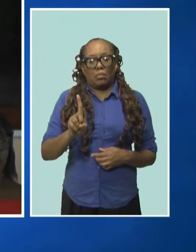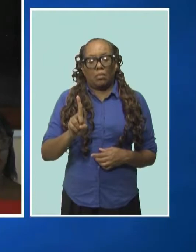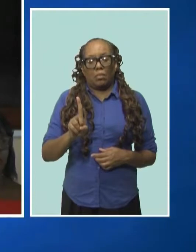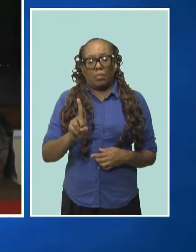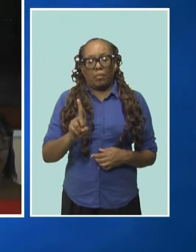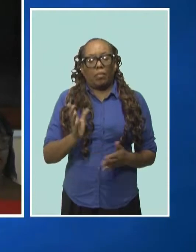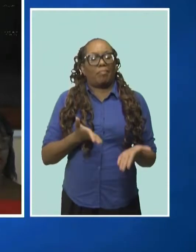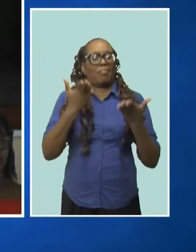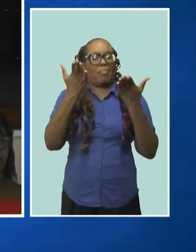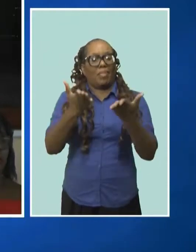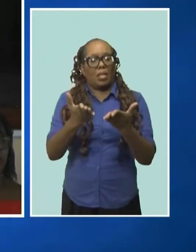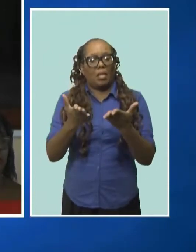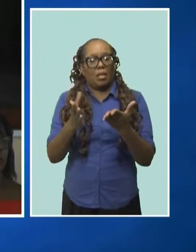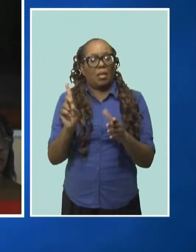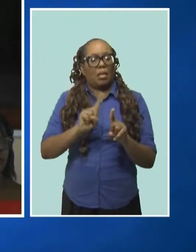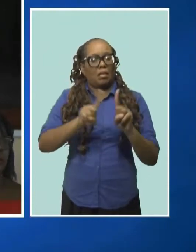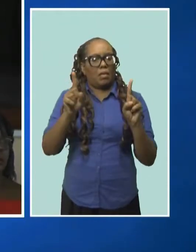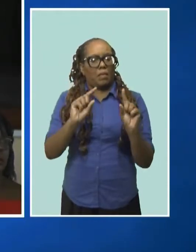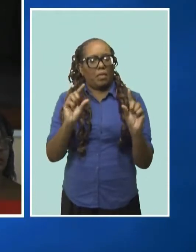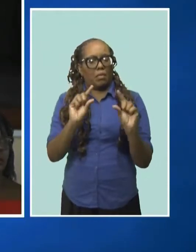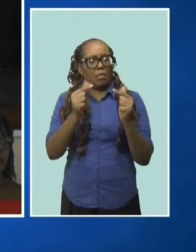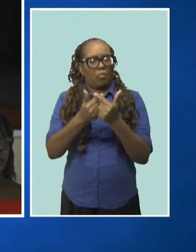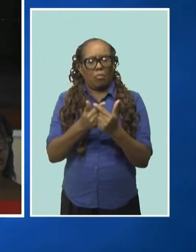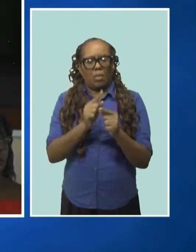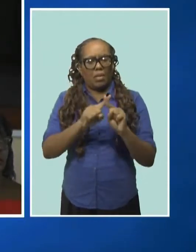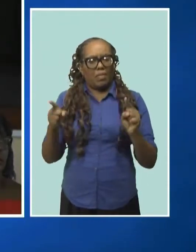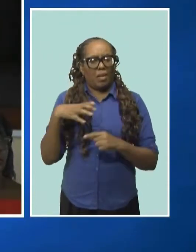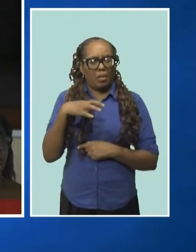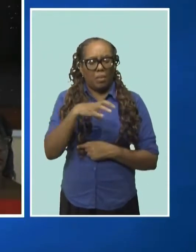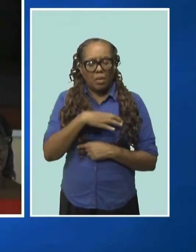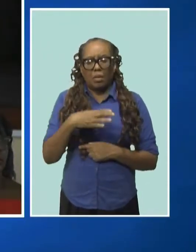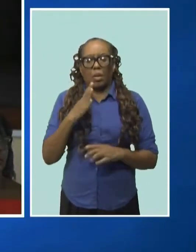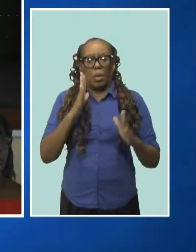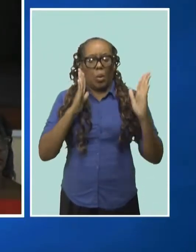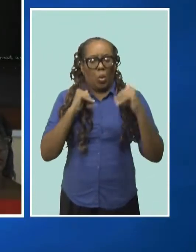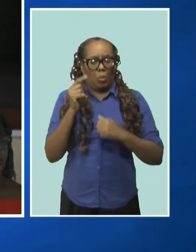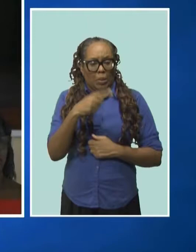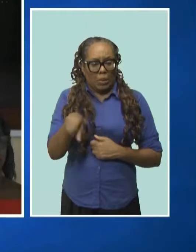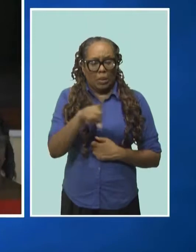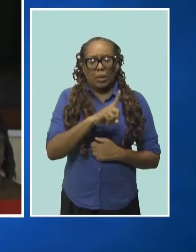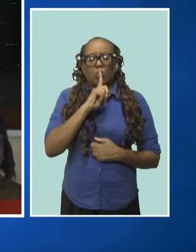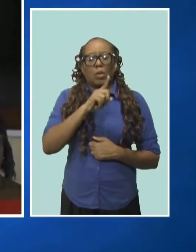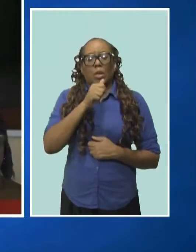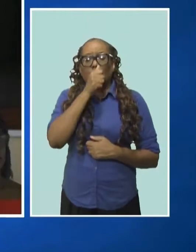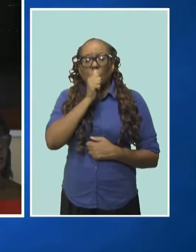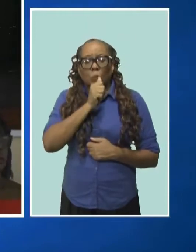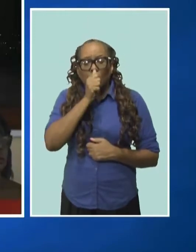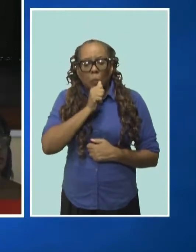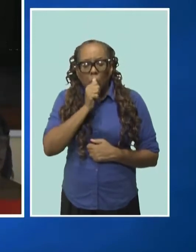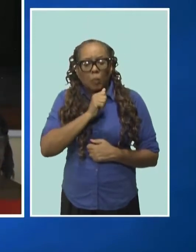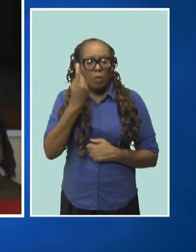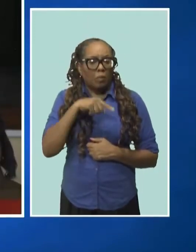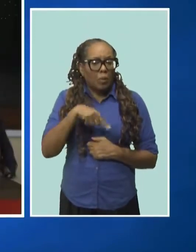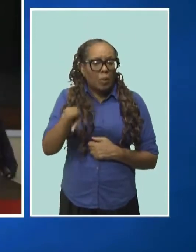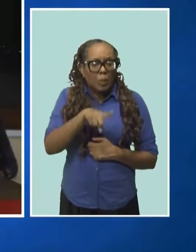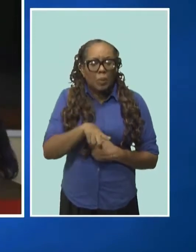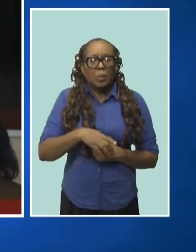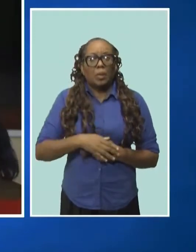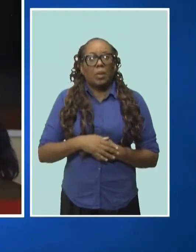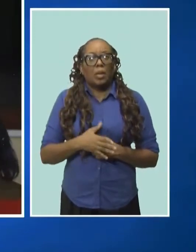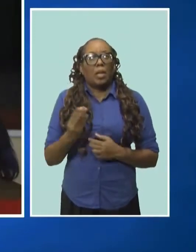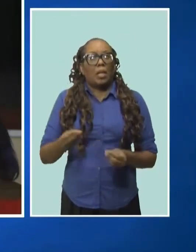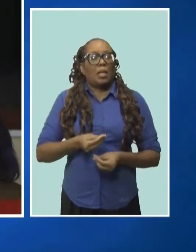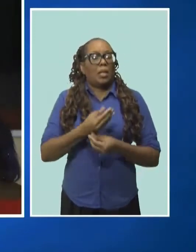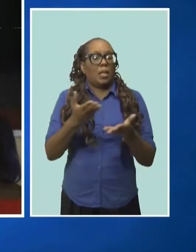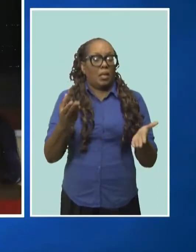your case and hope that the tribunal tolerant and has empathy and hence give